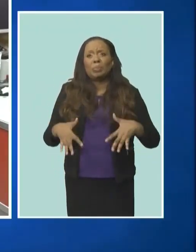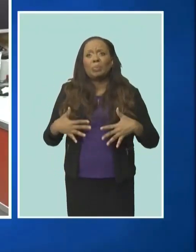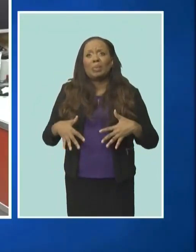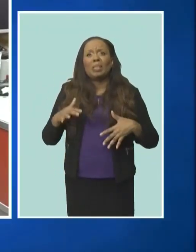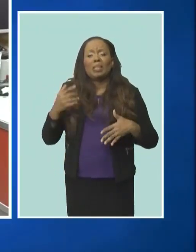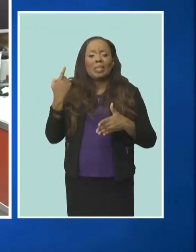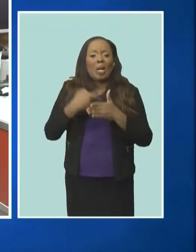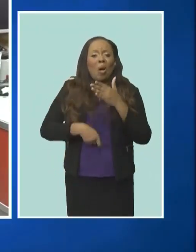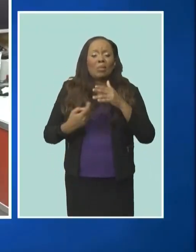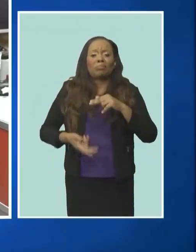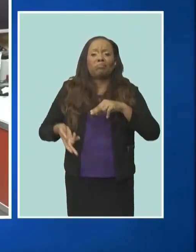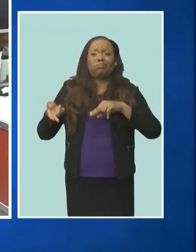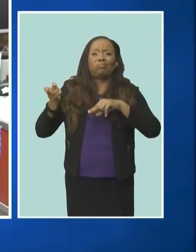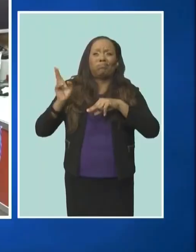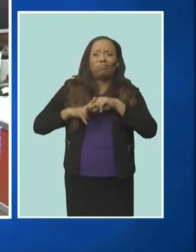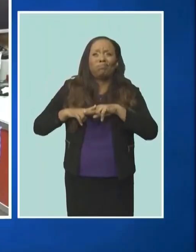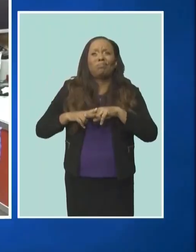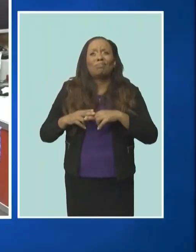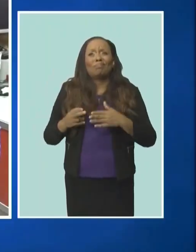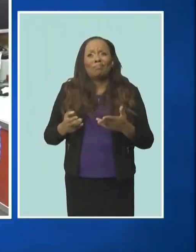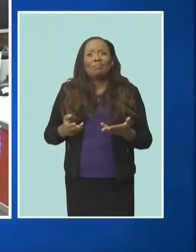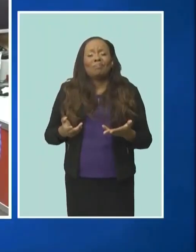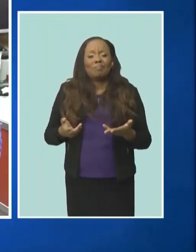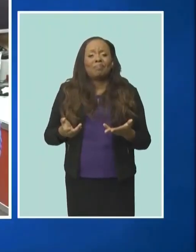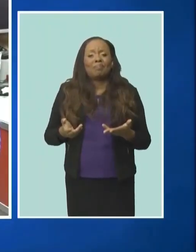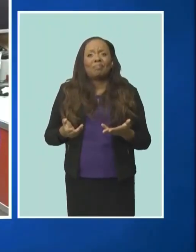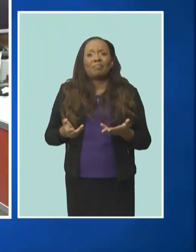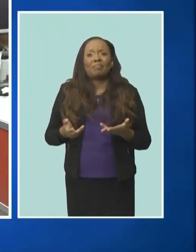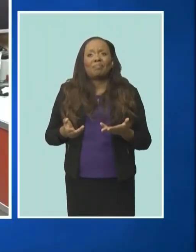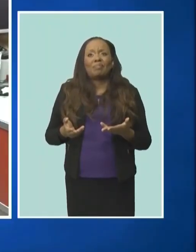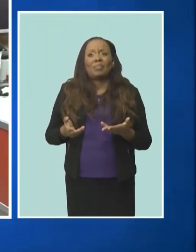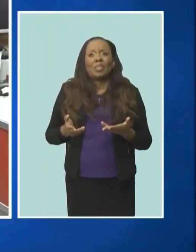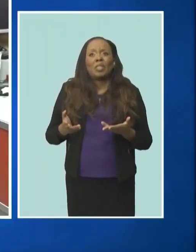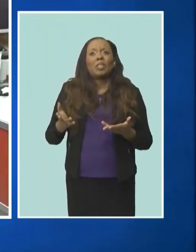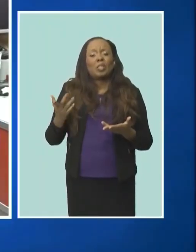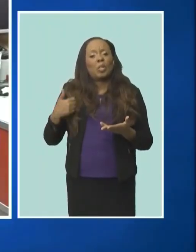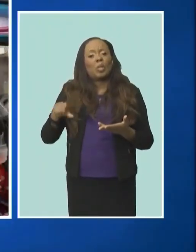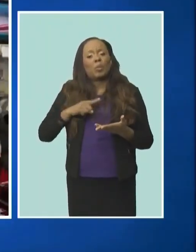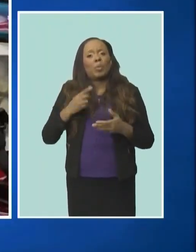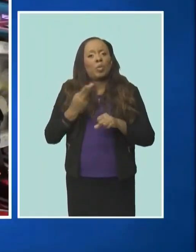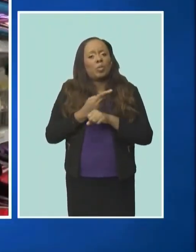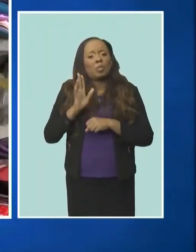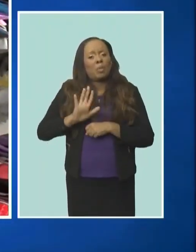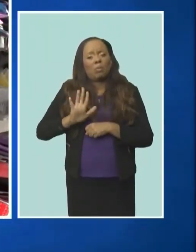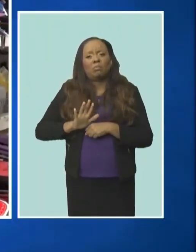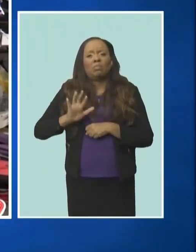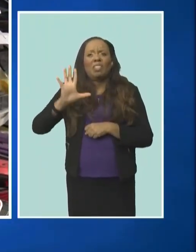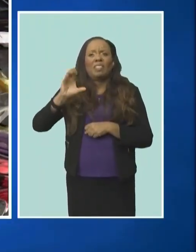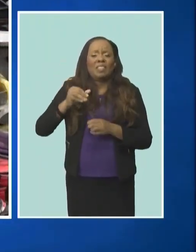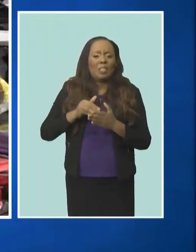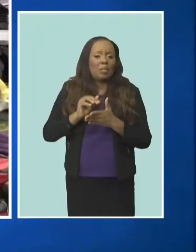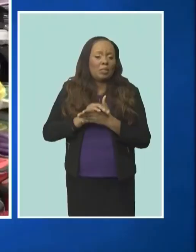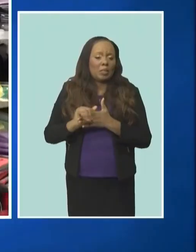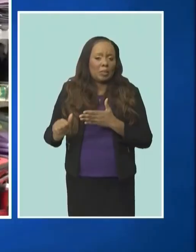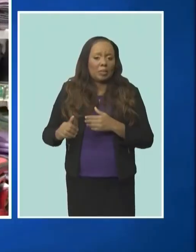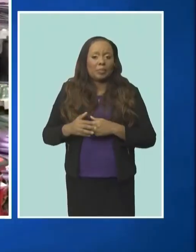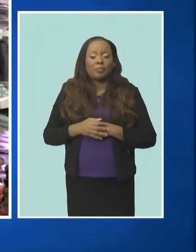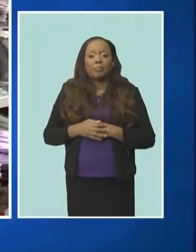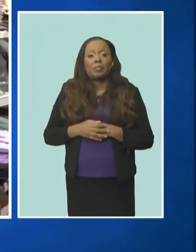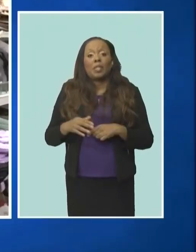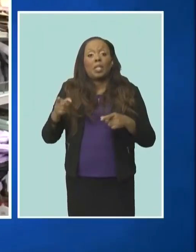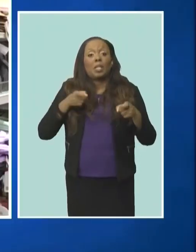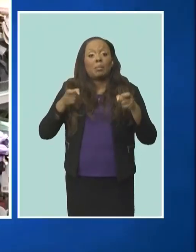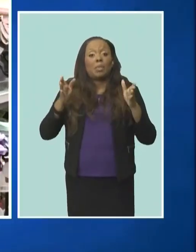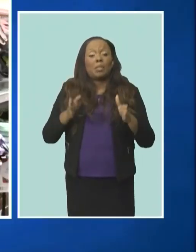up. I believe this is close to $50,000. Managing Director of Woolworth, Martin Bryan,